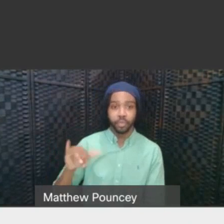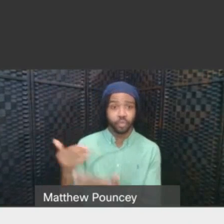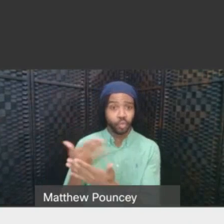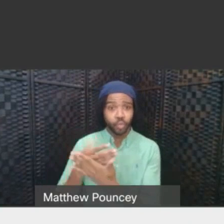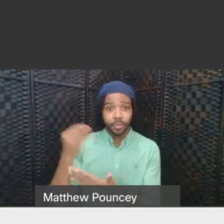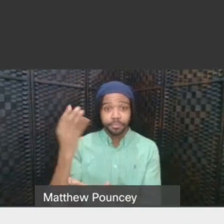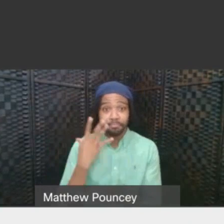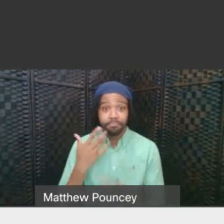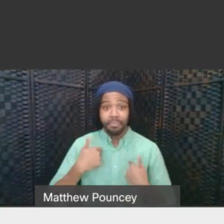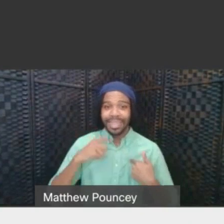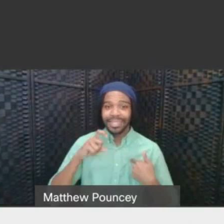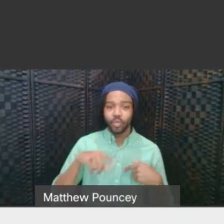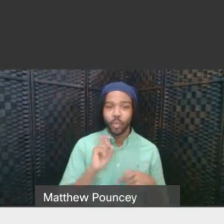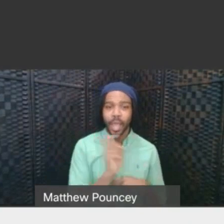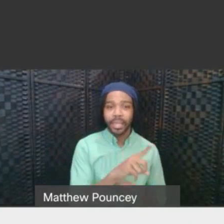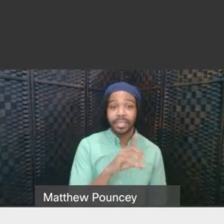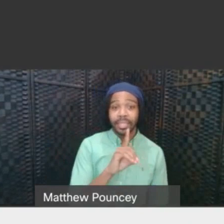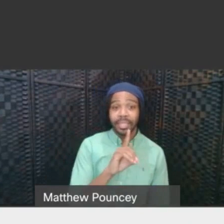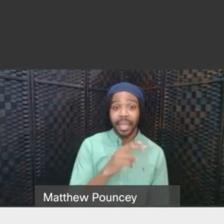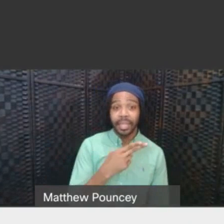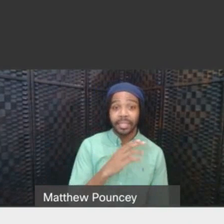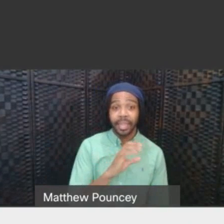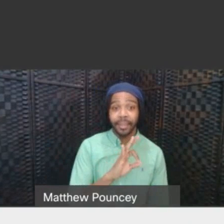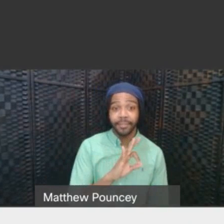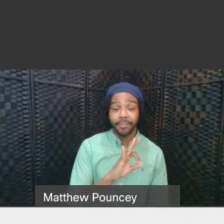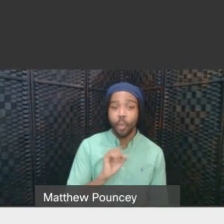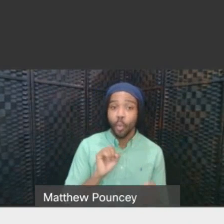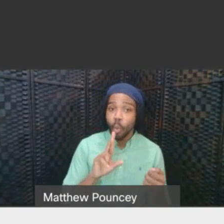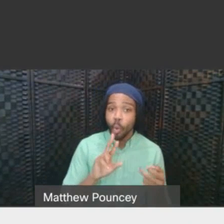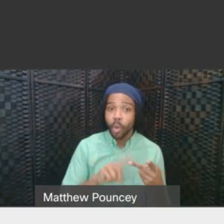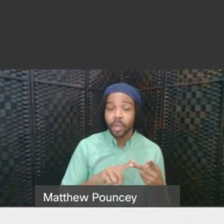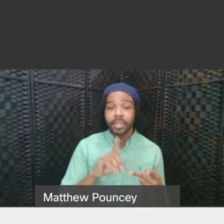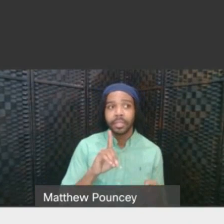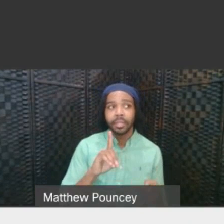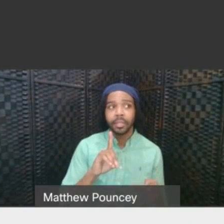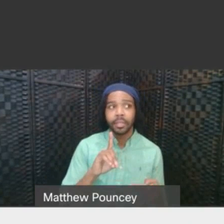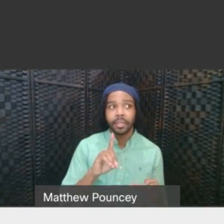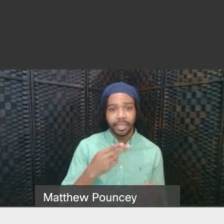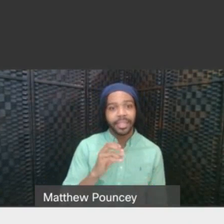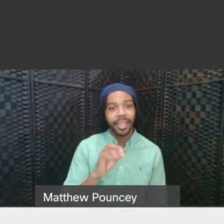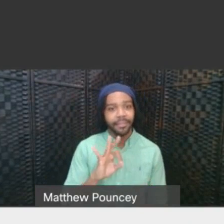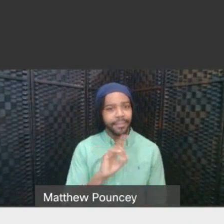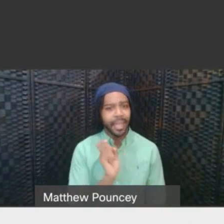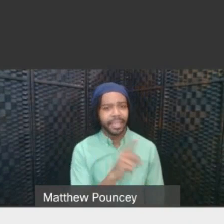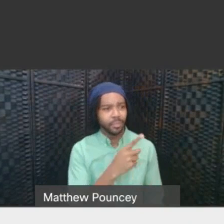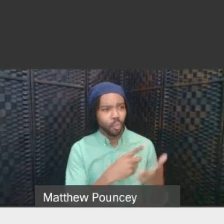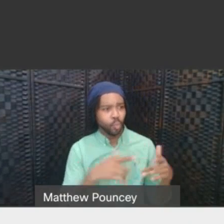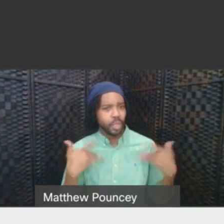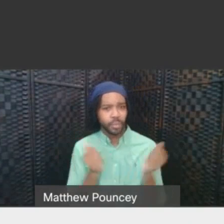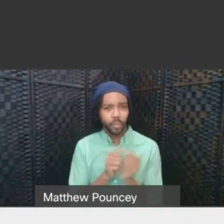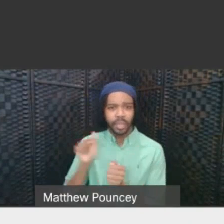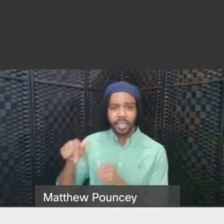have to ask DHCF or DHS what, I guess DHCF, what the issue is with that.